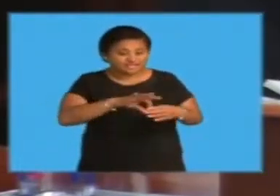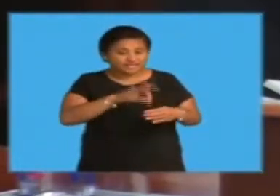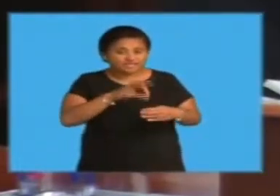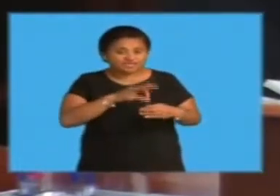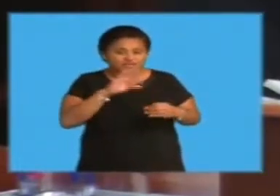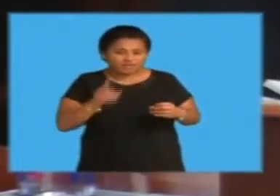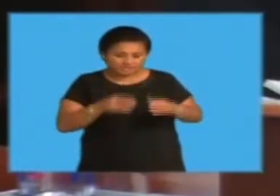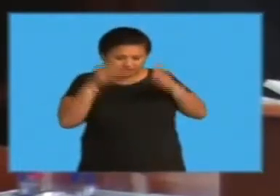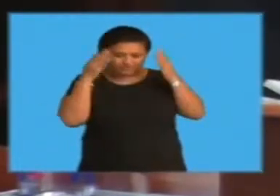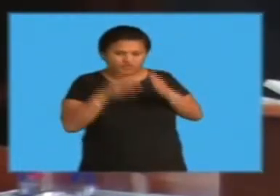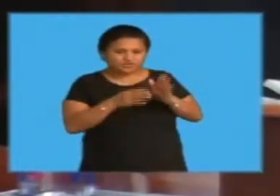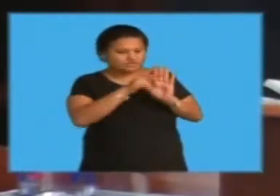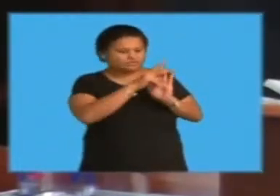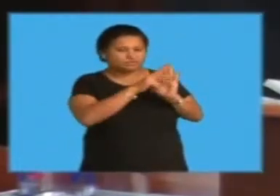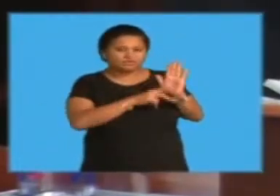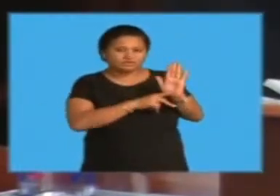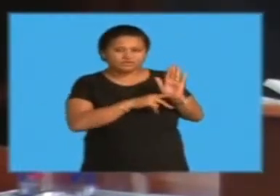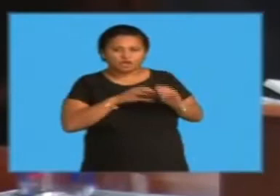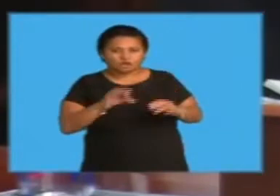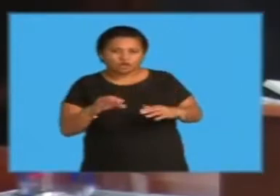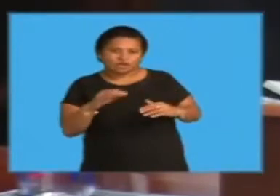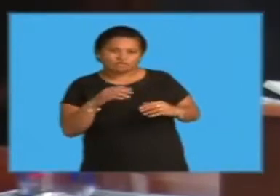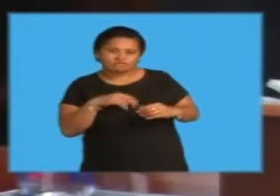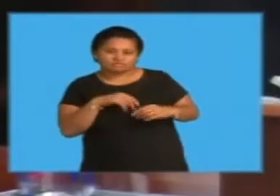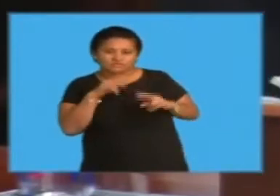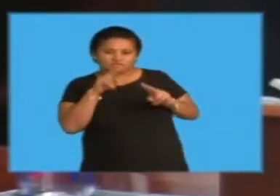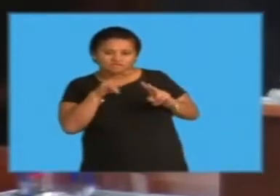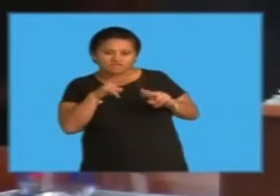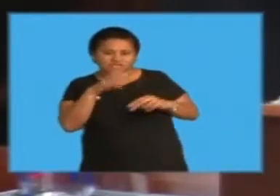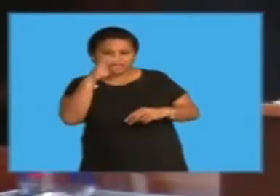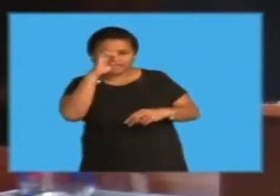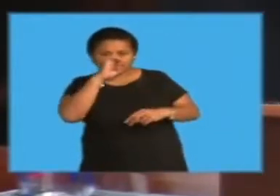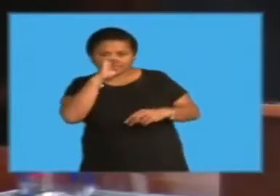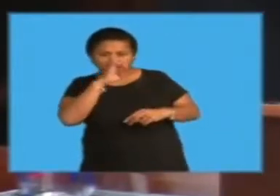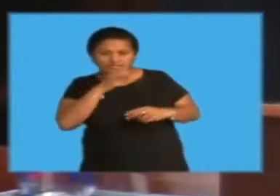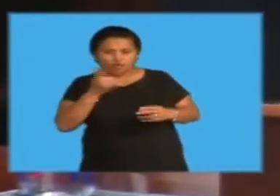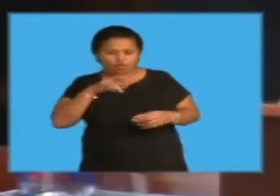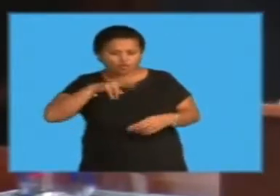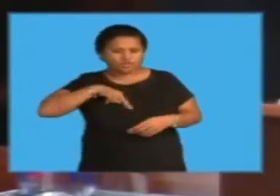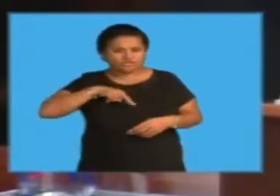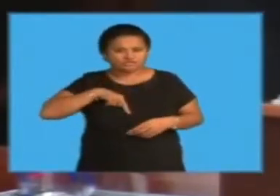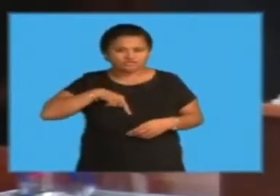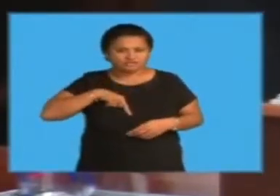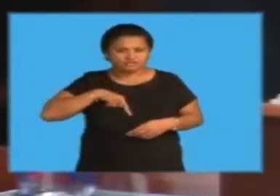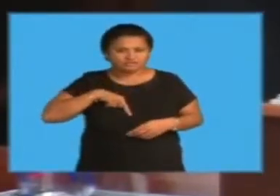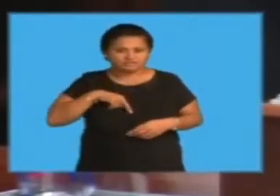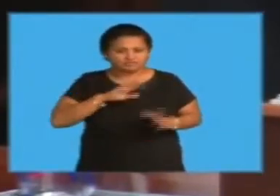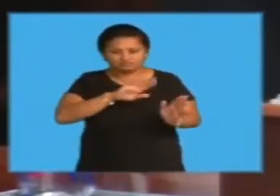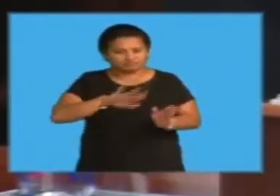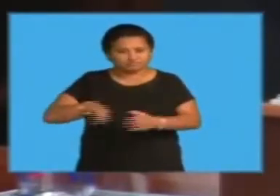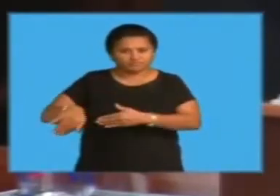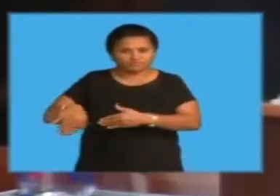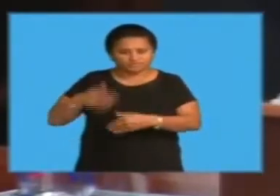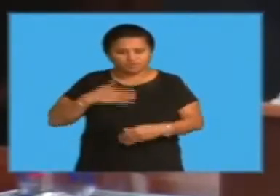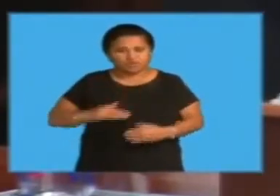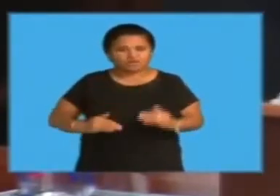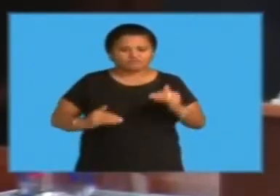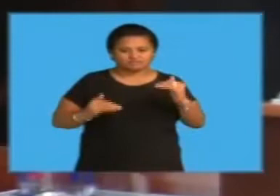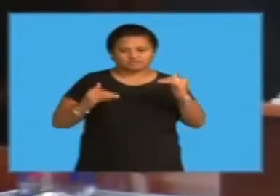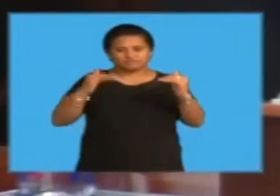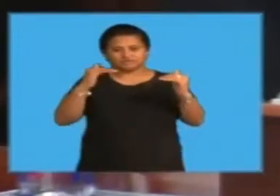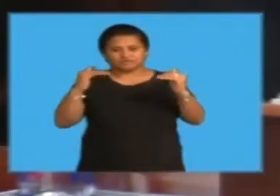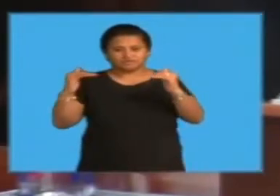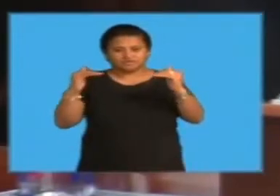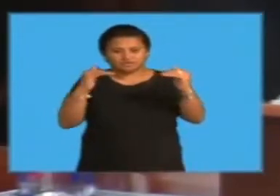future, not ethnicity, religion, or geography. Elections are an integral element of democratic